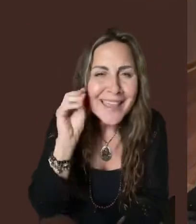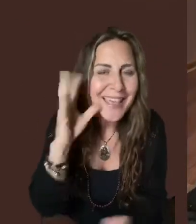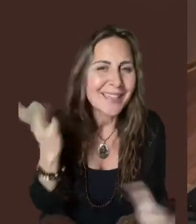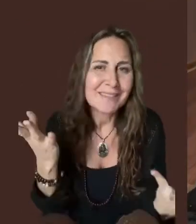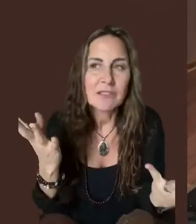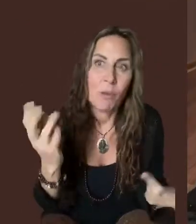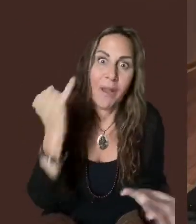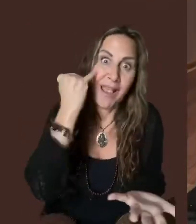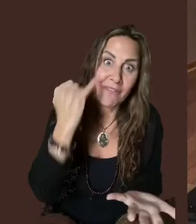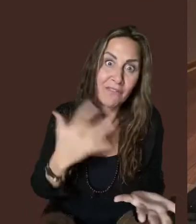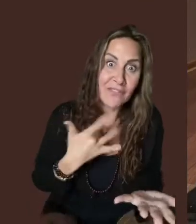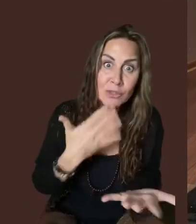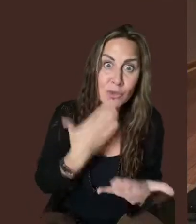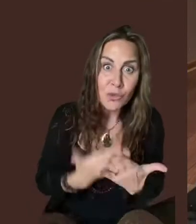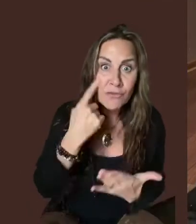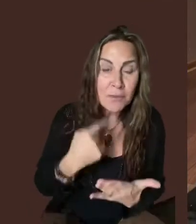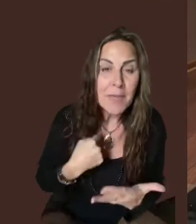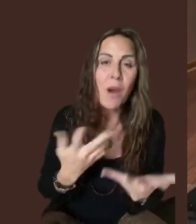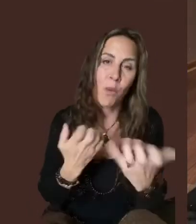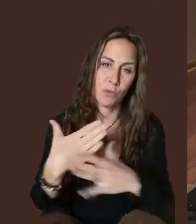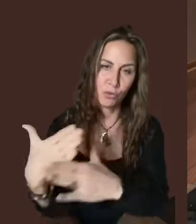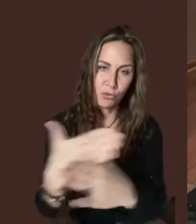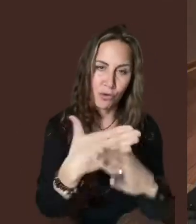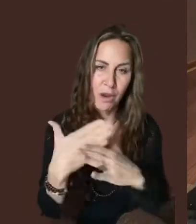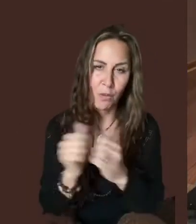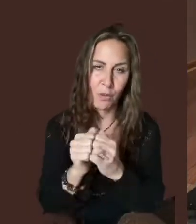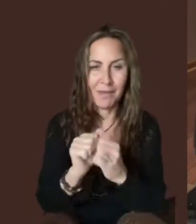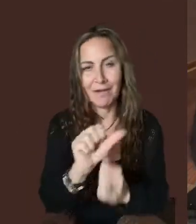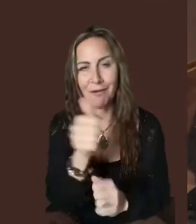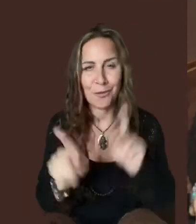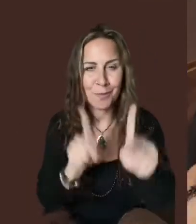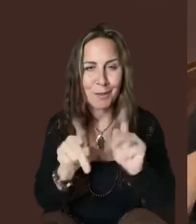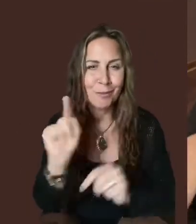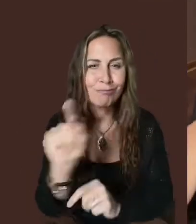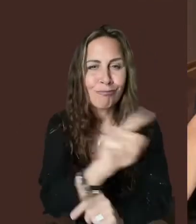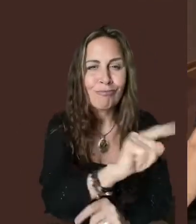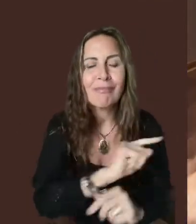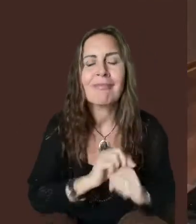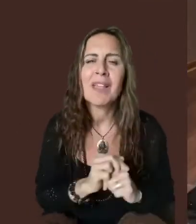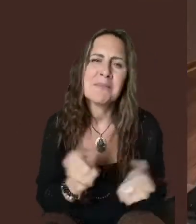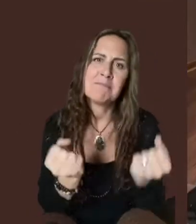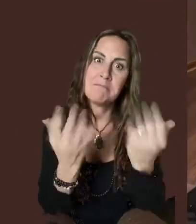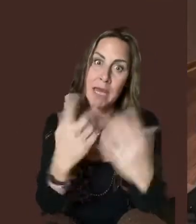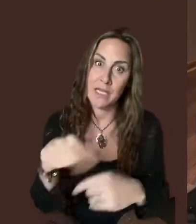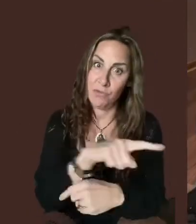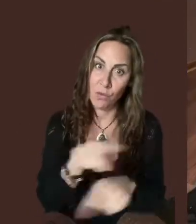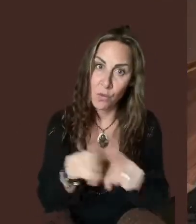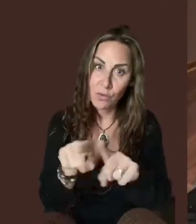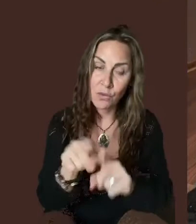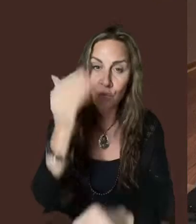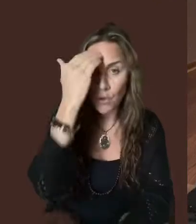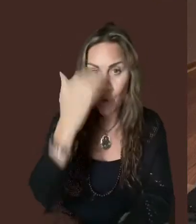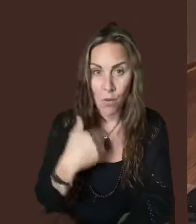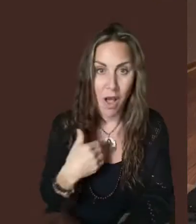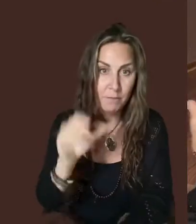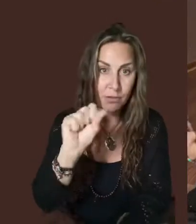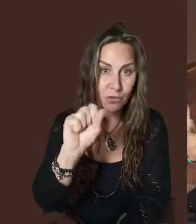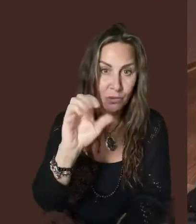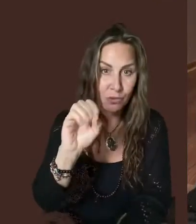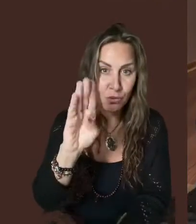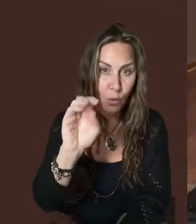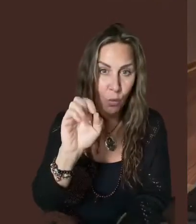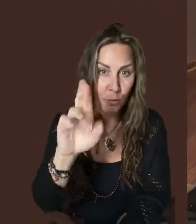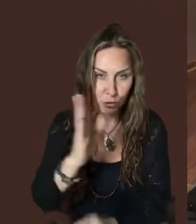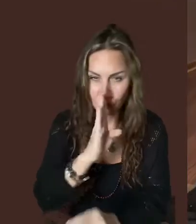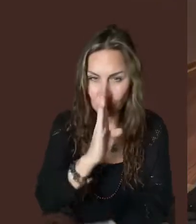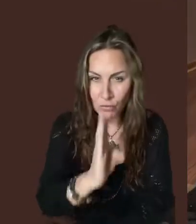me and it feels good, that I want to share it with other people. And I think most of you do know also that I'm sober, and I'm